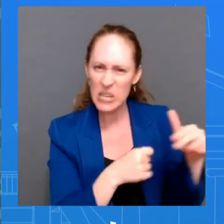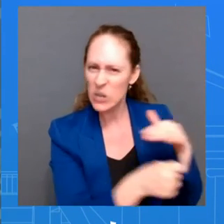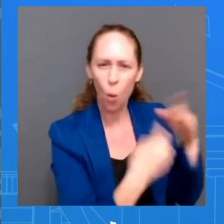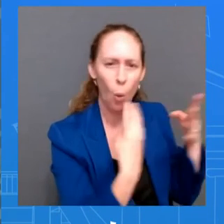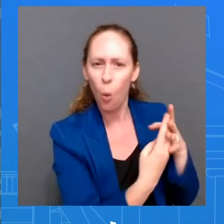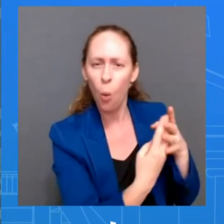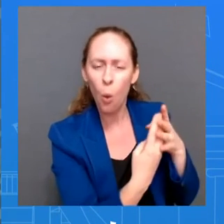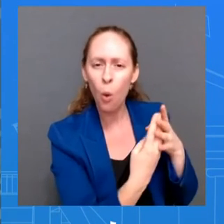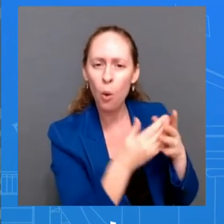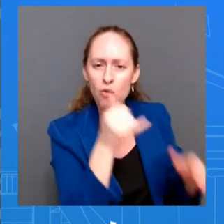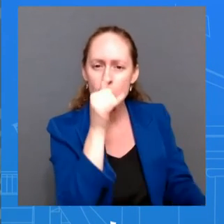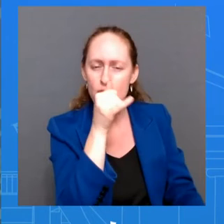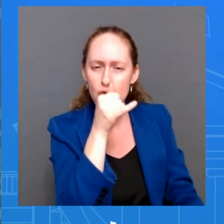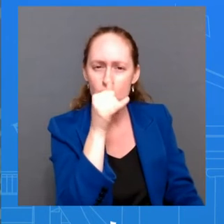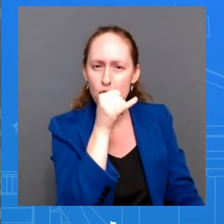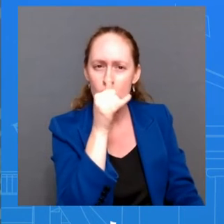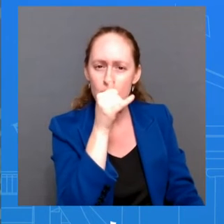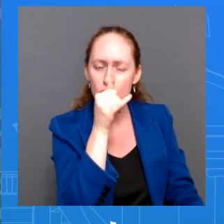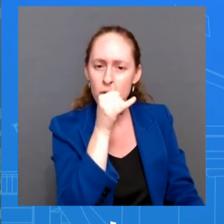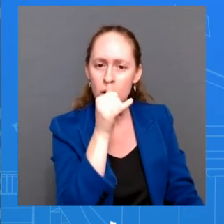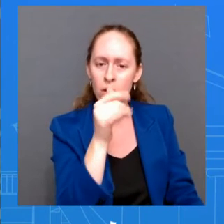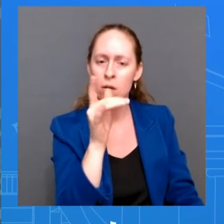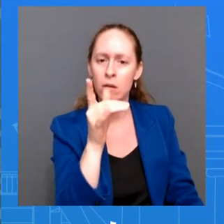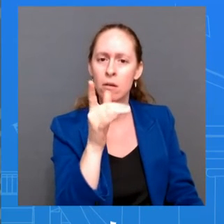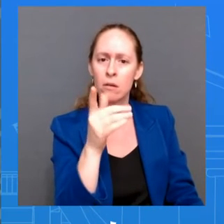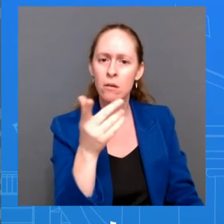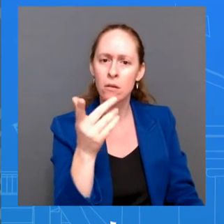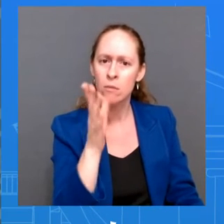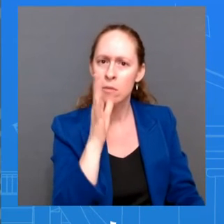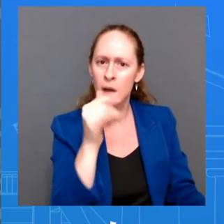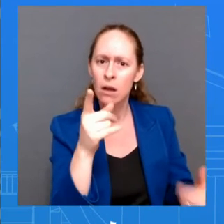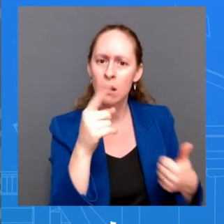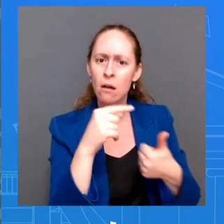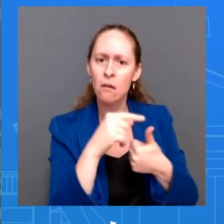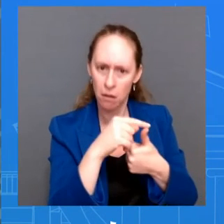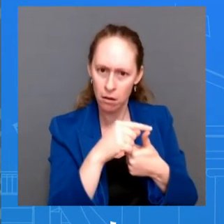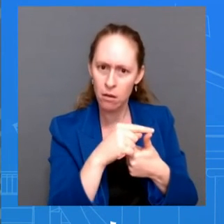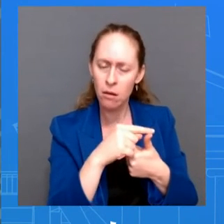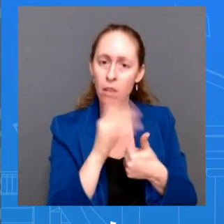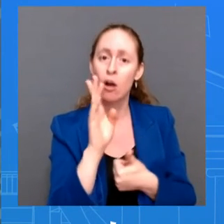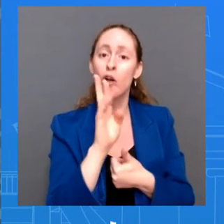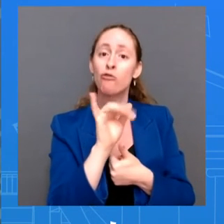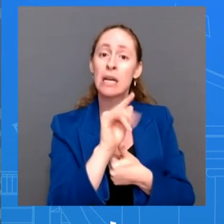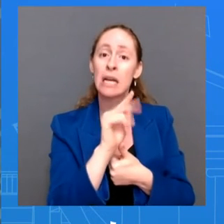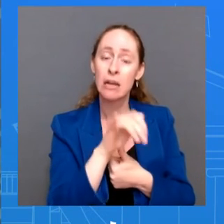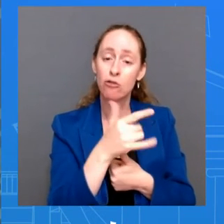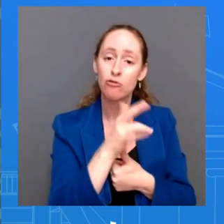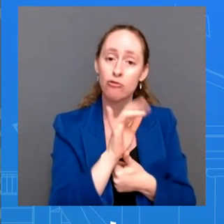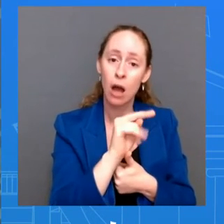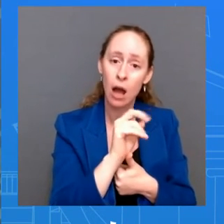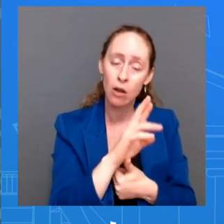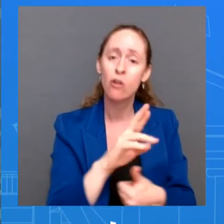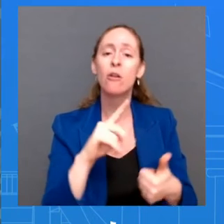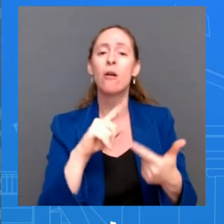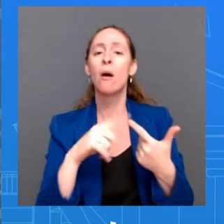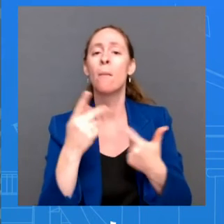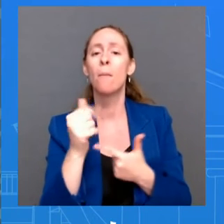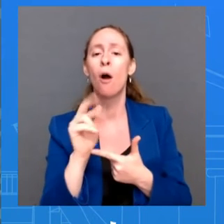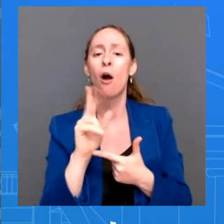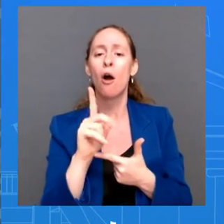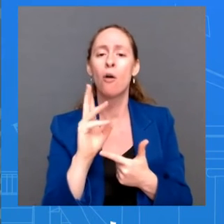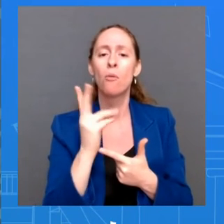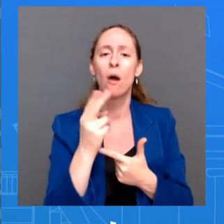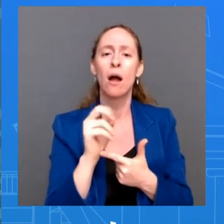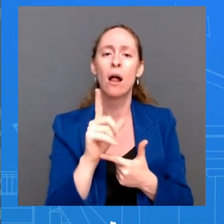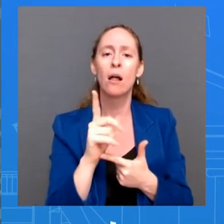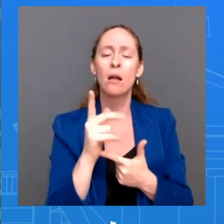there's certain cases that we cannot speak to because of privacy issues. And that is one of them that we cannot actually speak to.